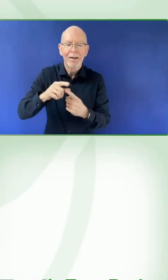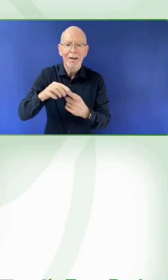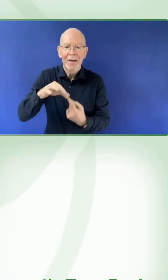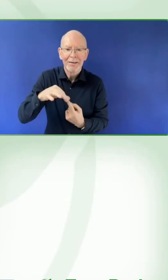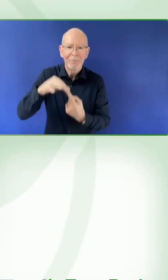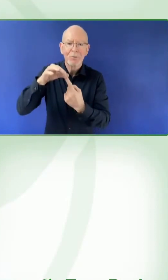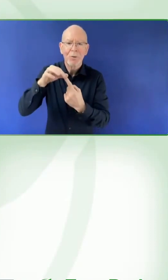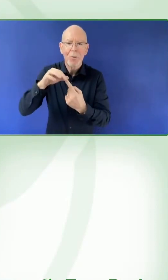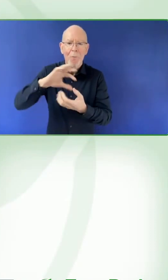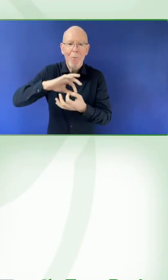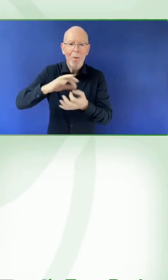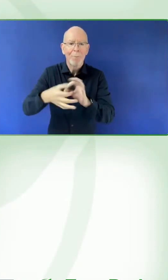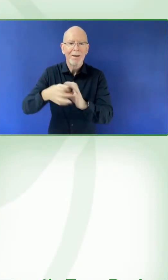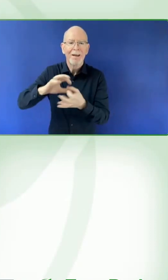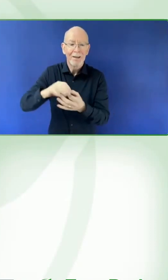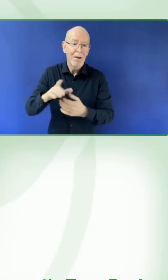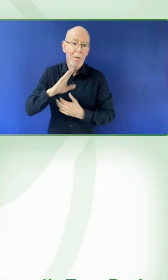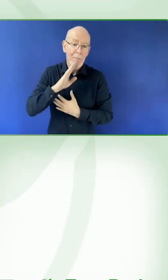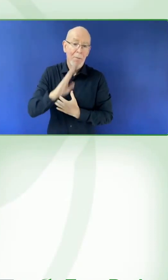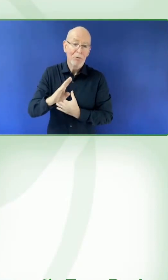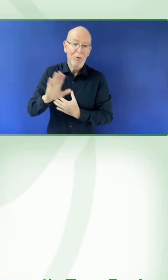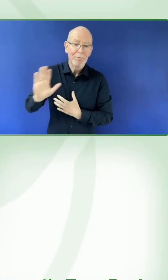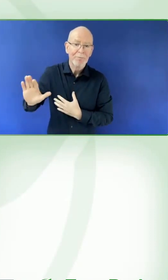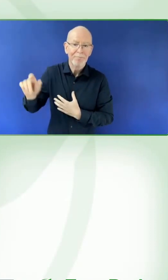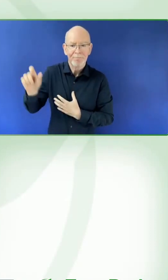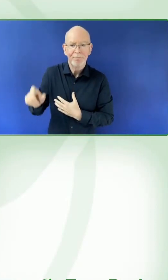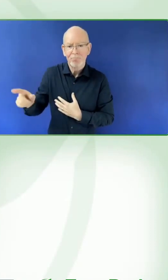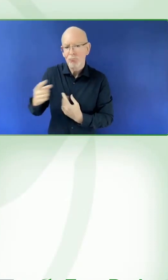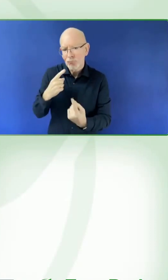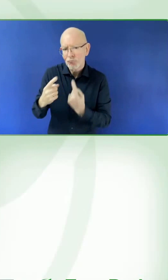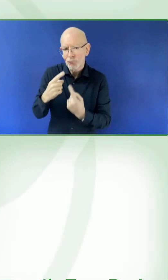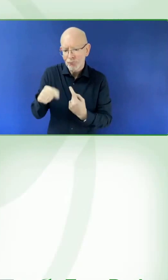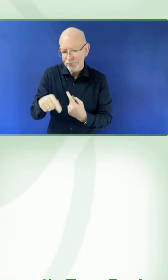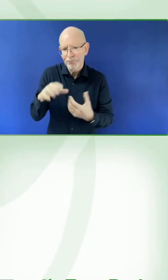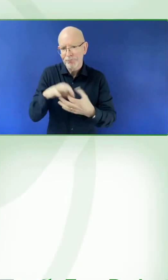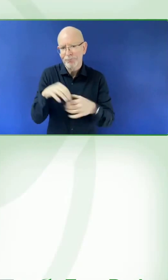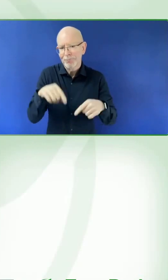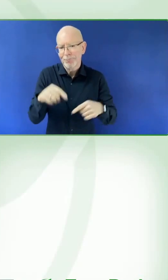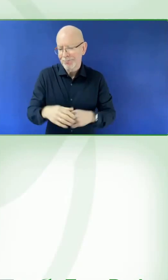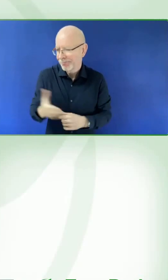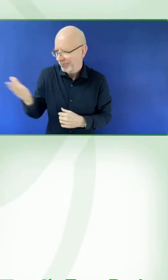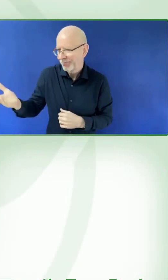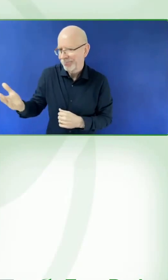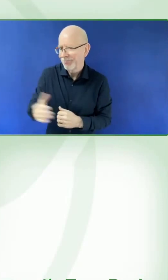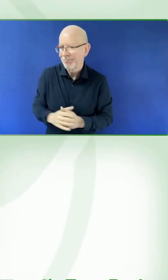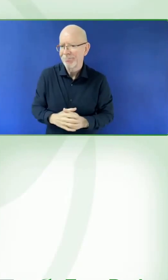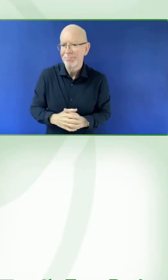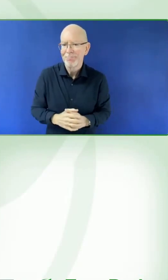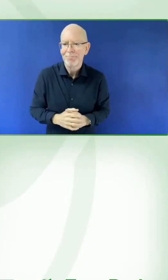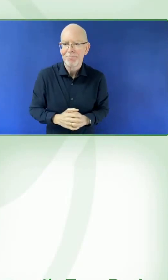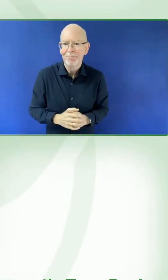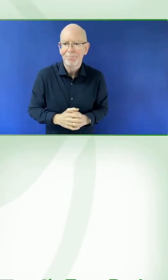underrepresented on a panel about sex, the Zero Project must be doing something right.